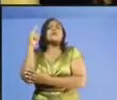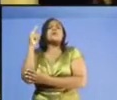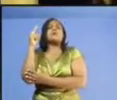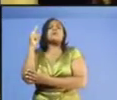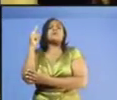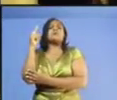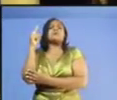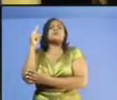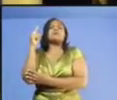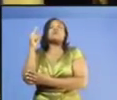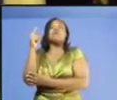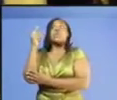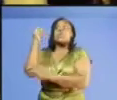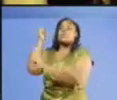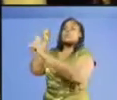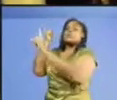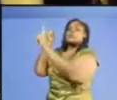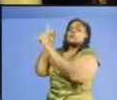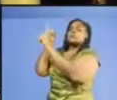his own